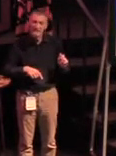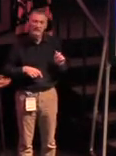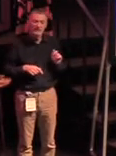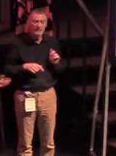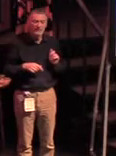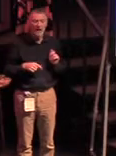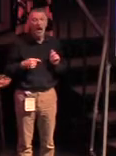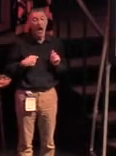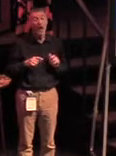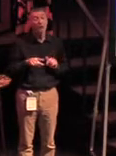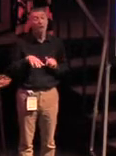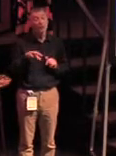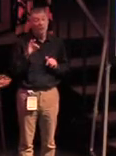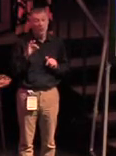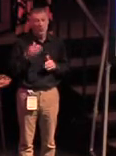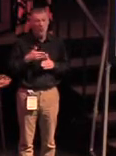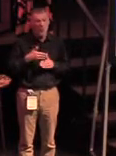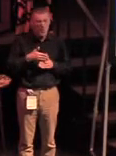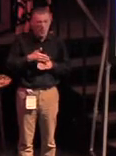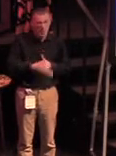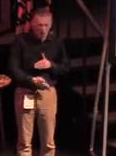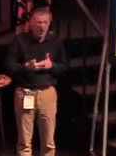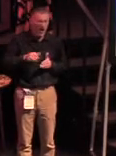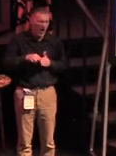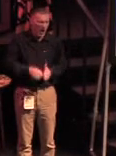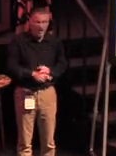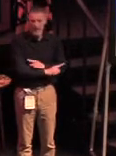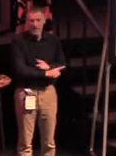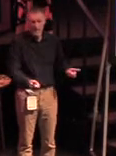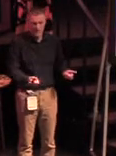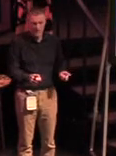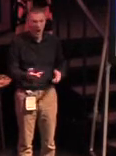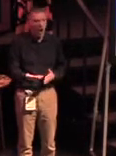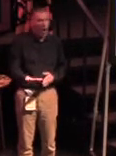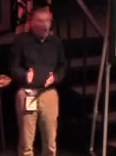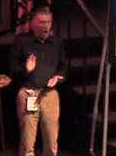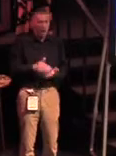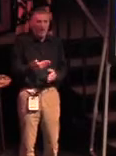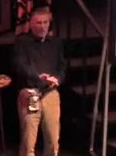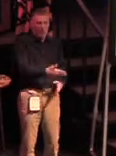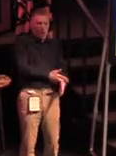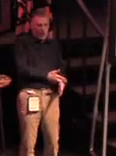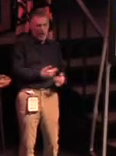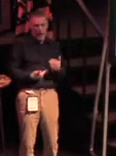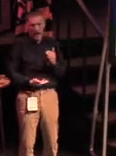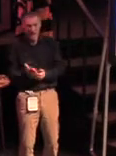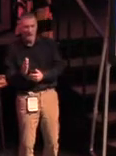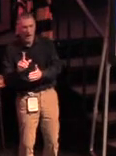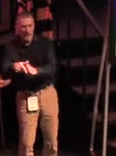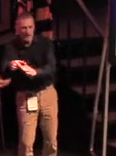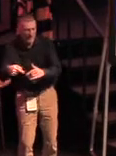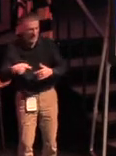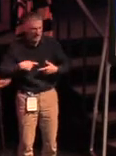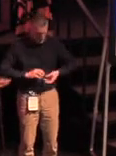chose to work harder than anyone else. I was in earlier, I left later. I designed a program that won awards. I then went